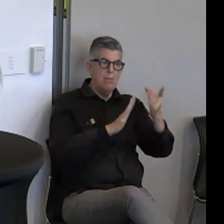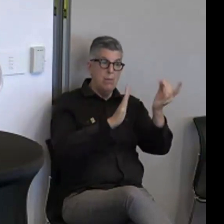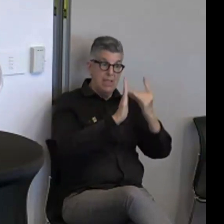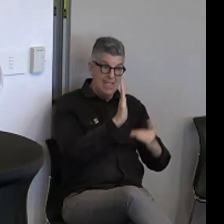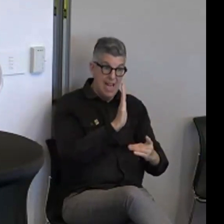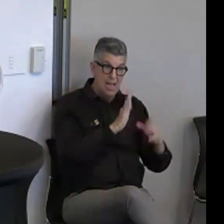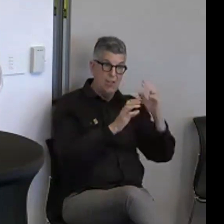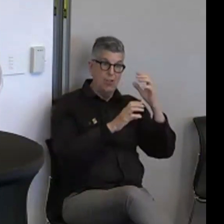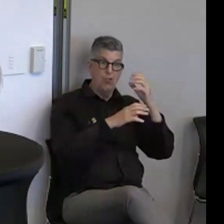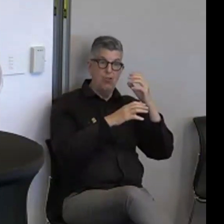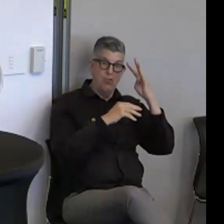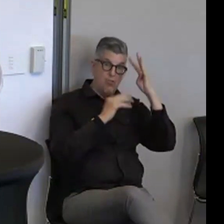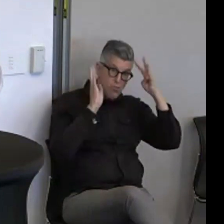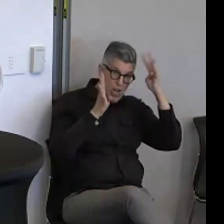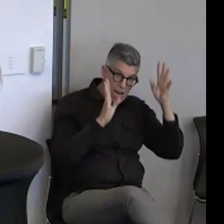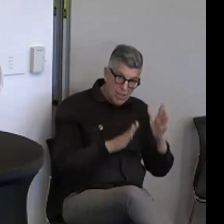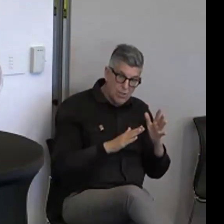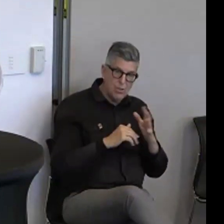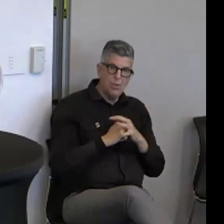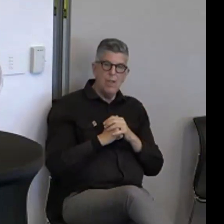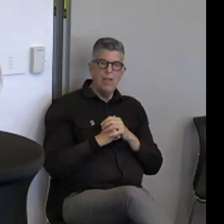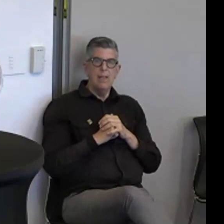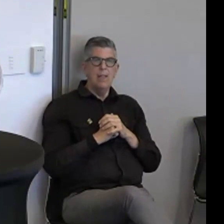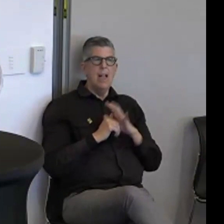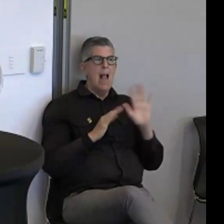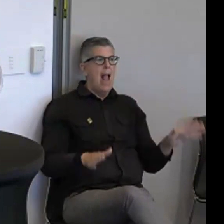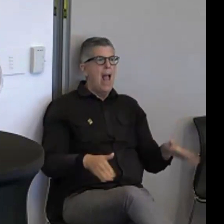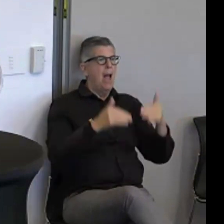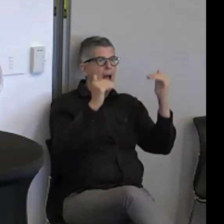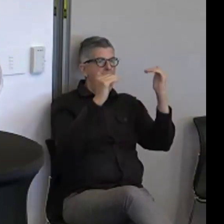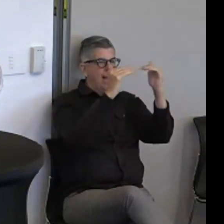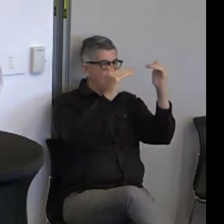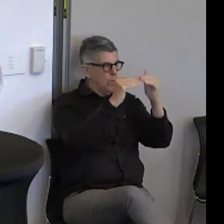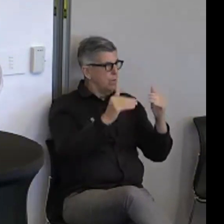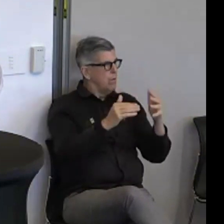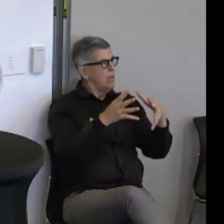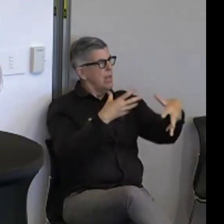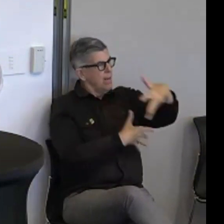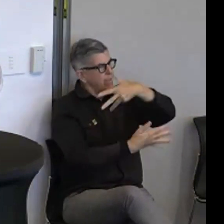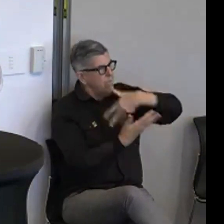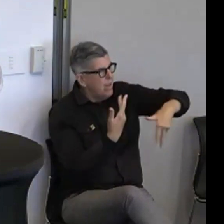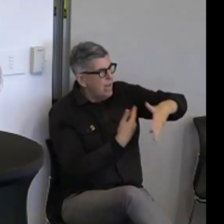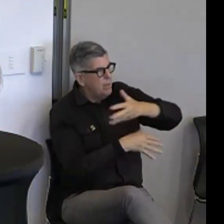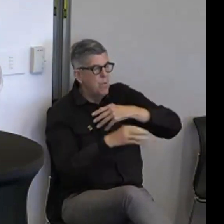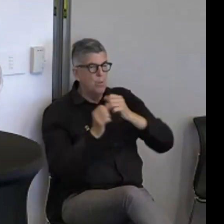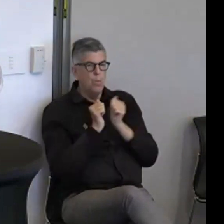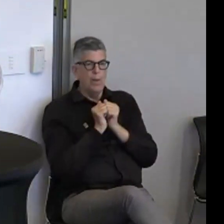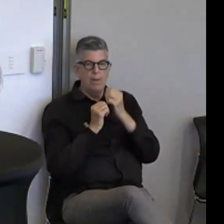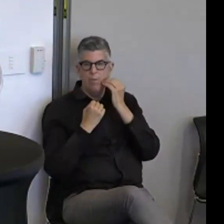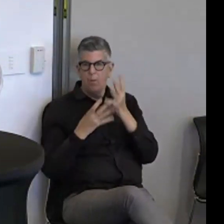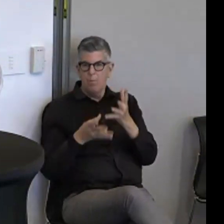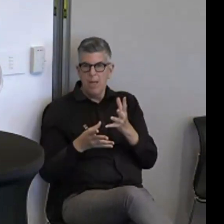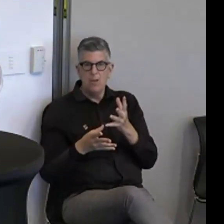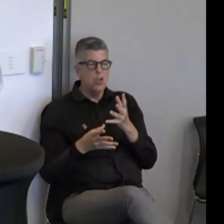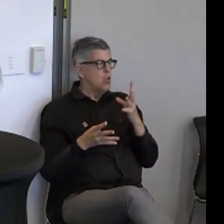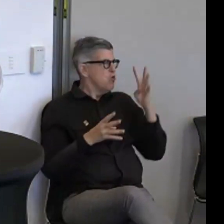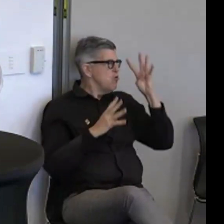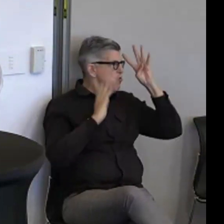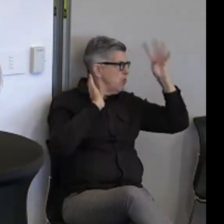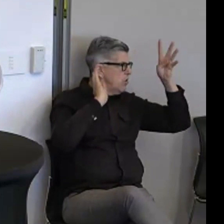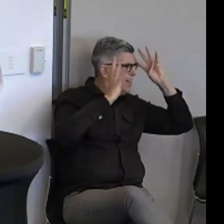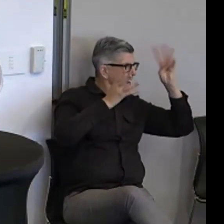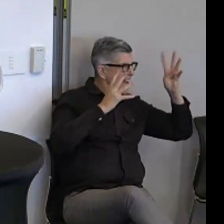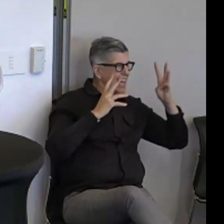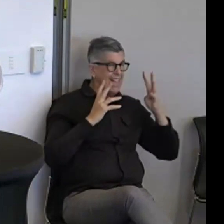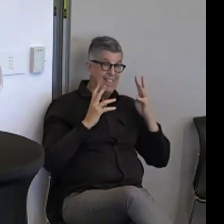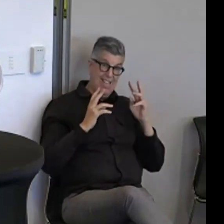creators, it's about giving equitable engagement with information and also the ability to create and be seen